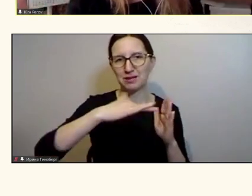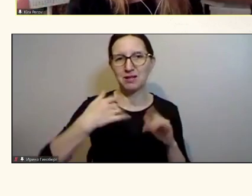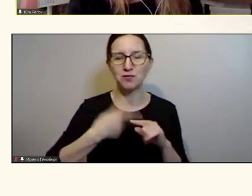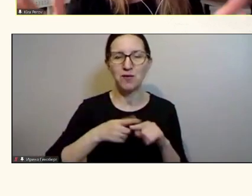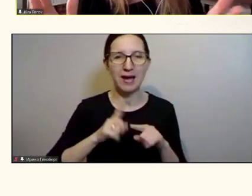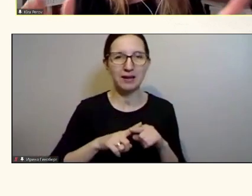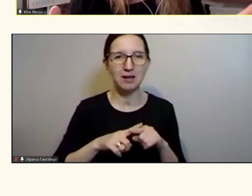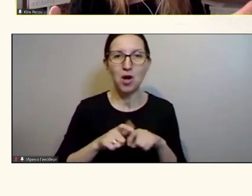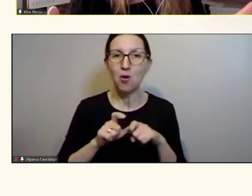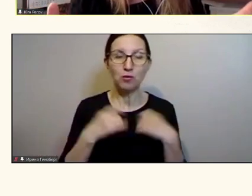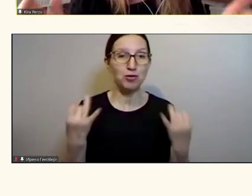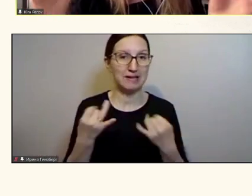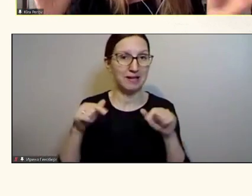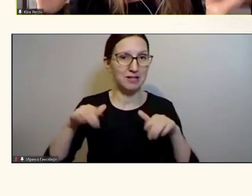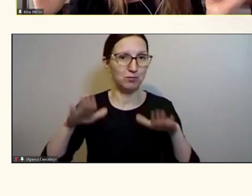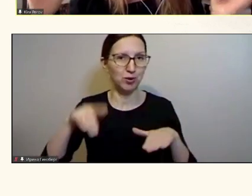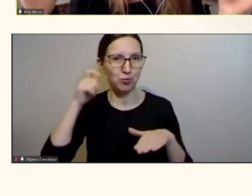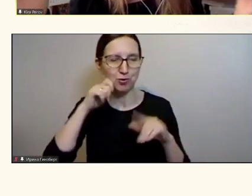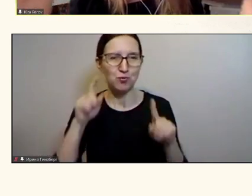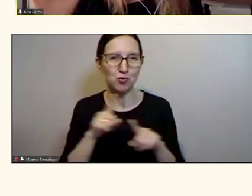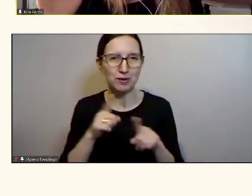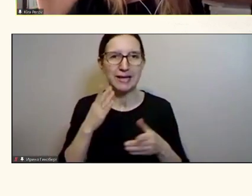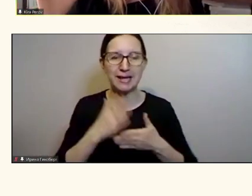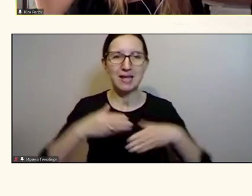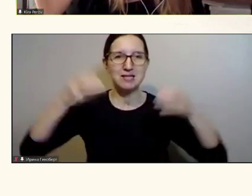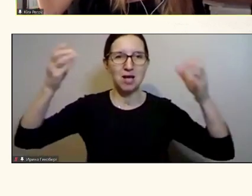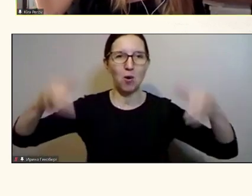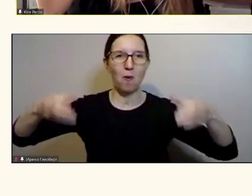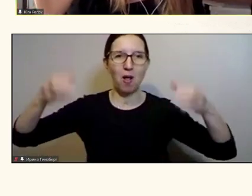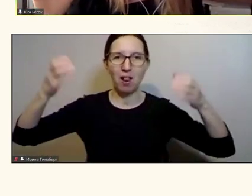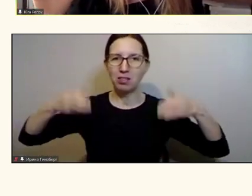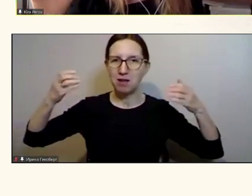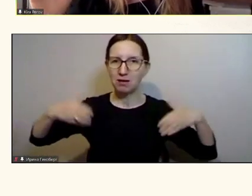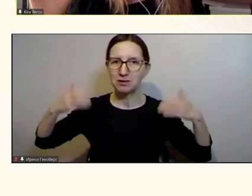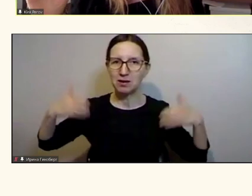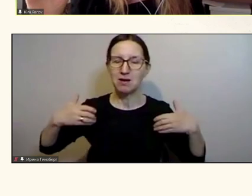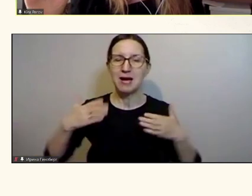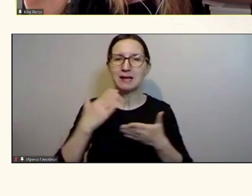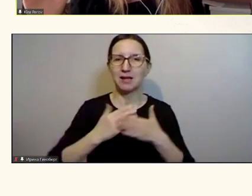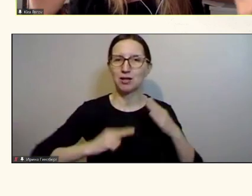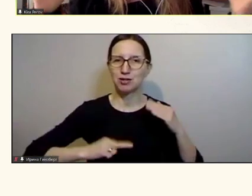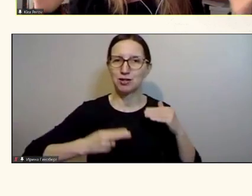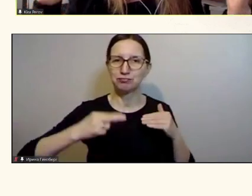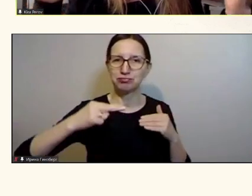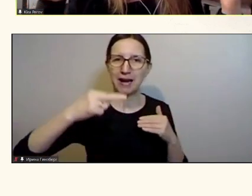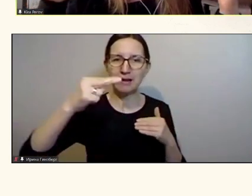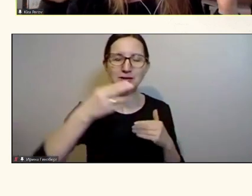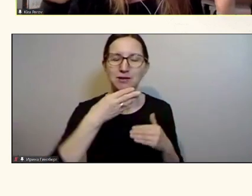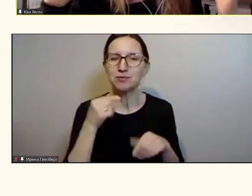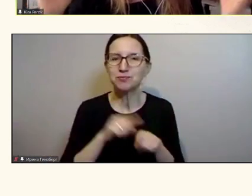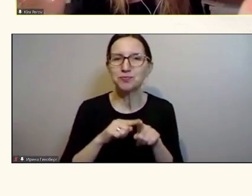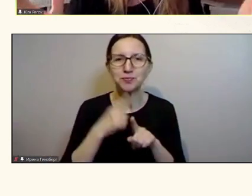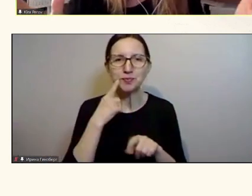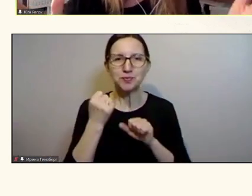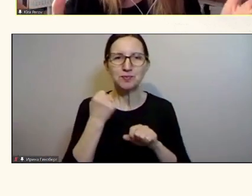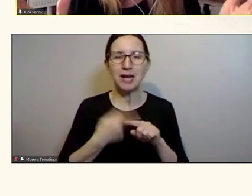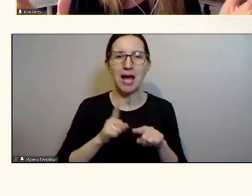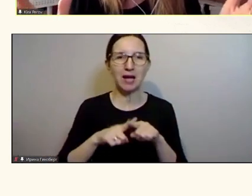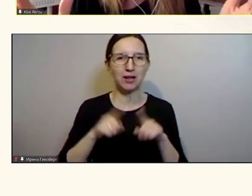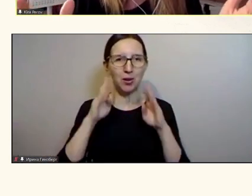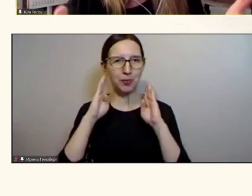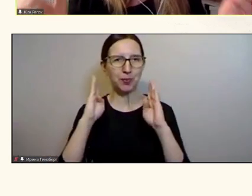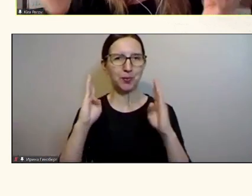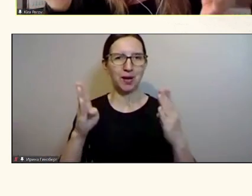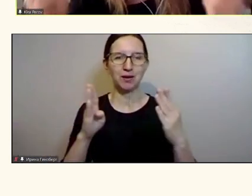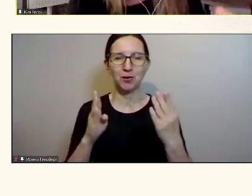both sides of the staircase, which is kind of like a narrow corridor in a way. Then you have this gigantic